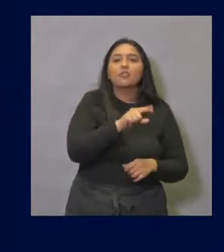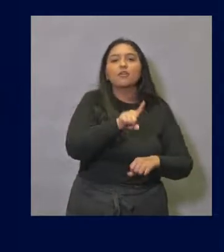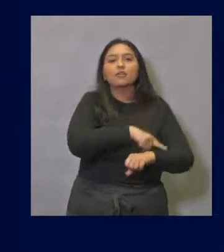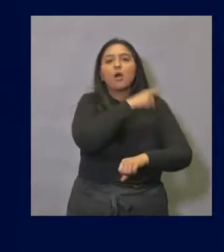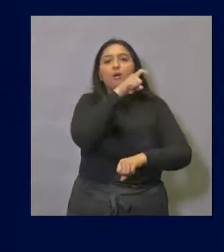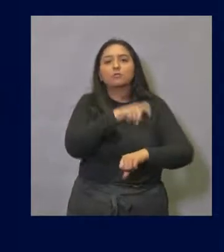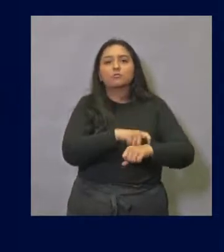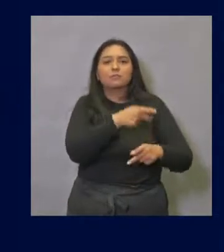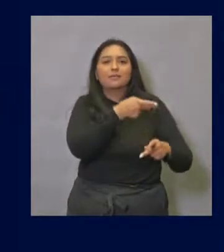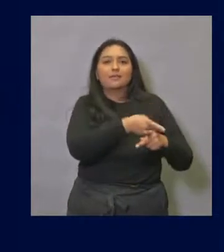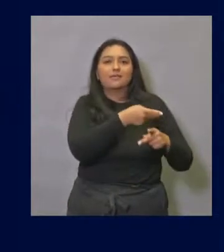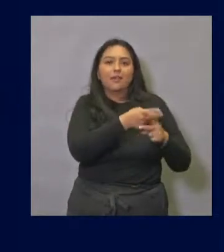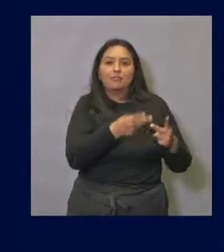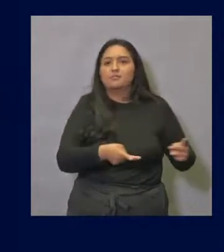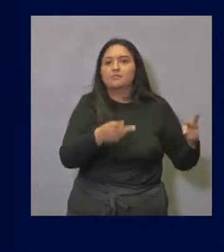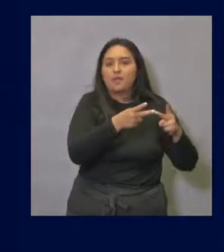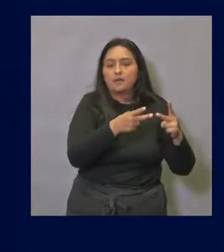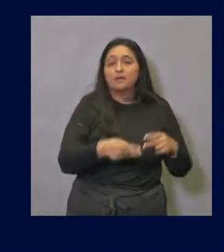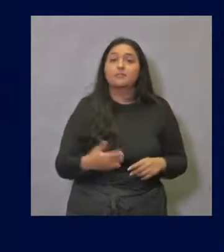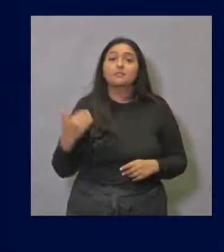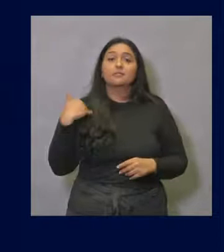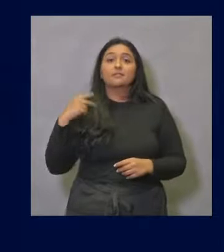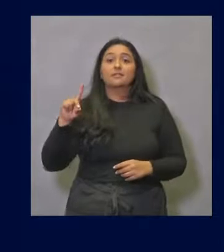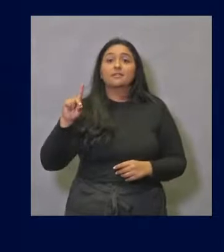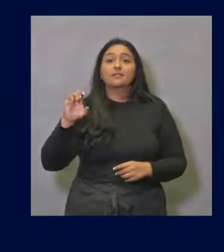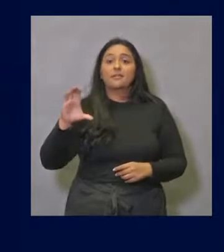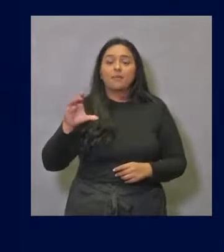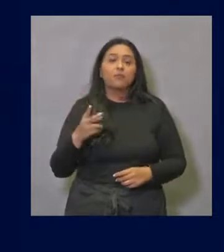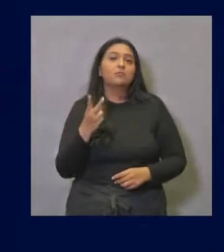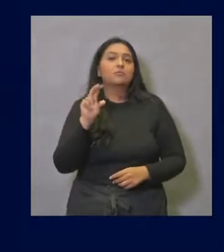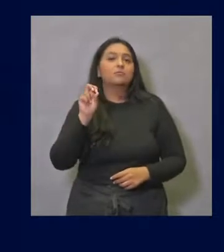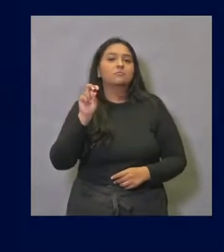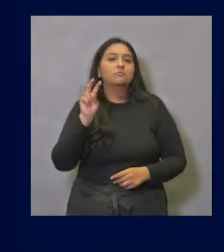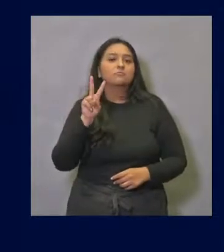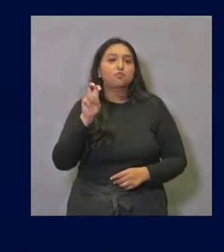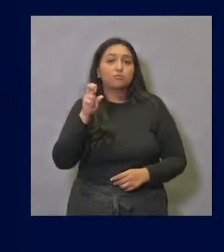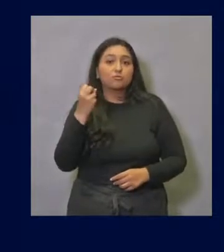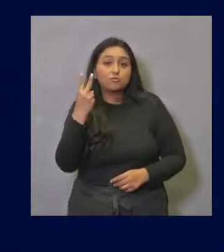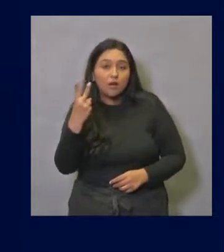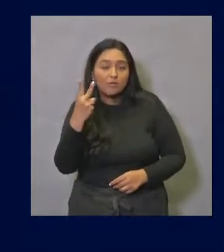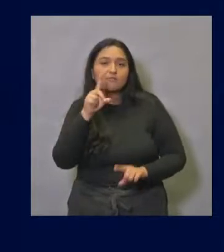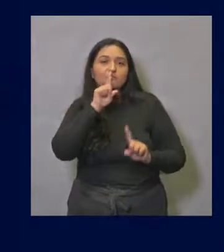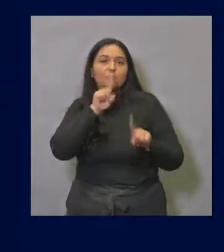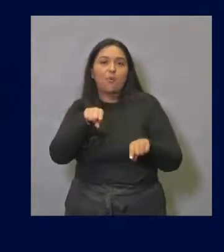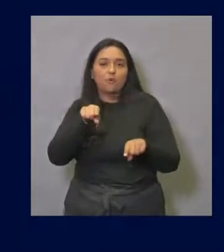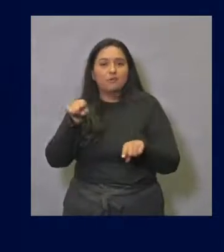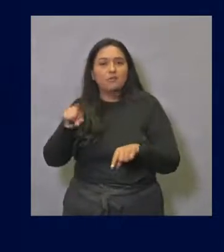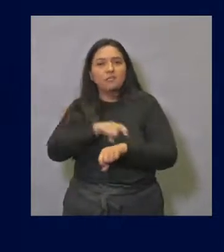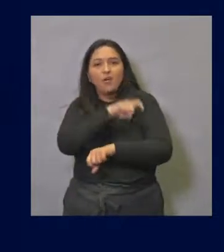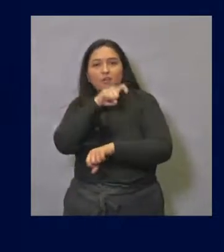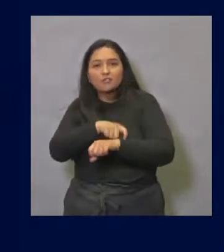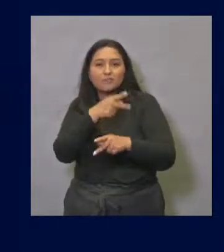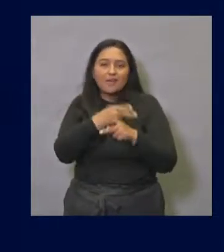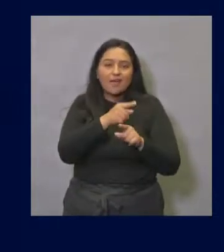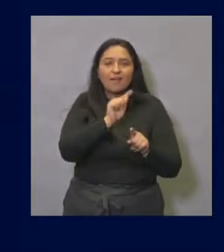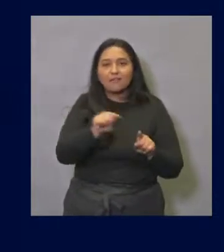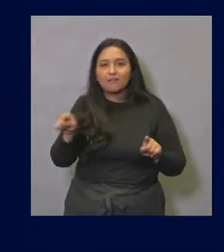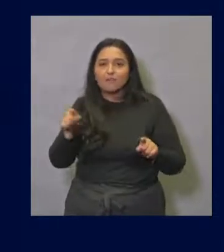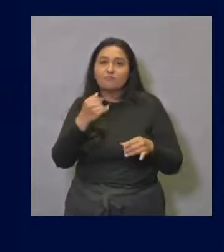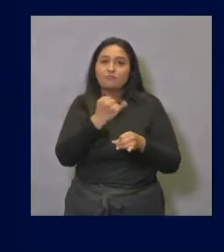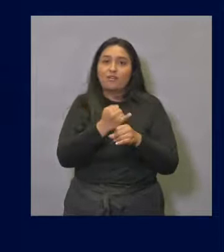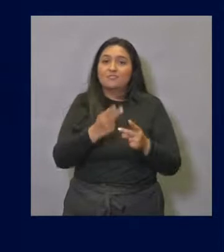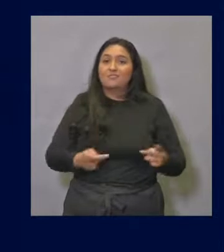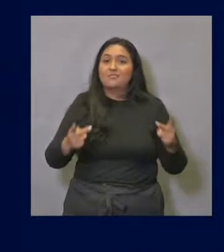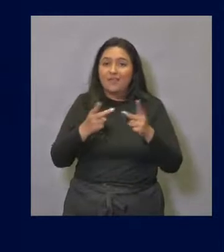settings. In early December, there were 212 outbreaks reported at long-term care and other congregate residential